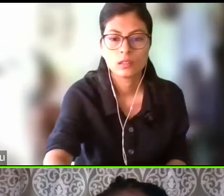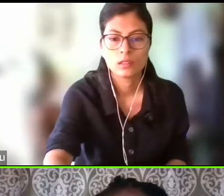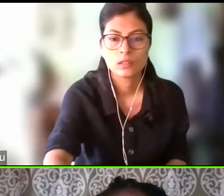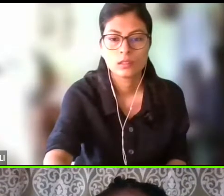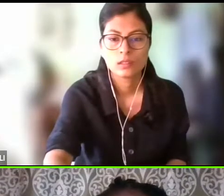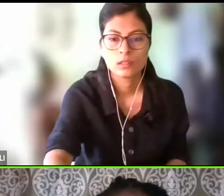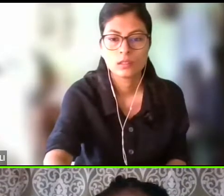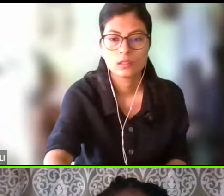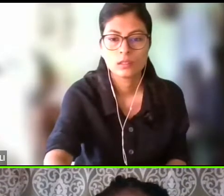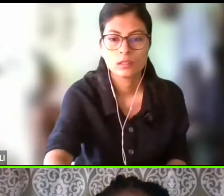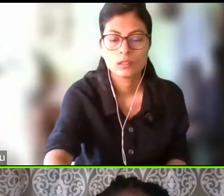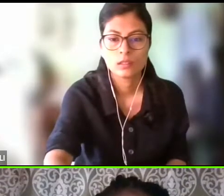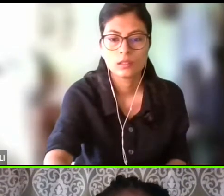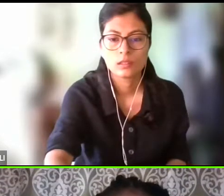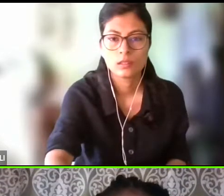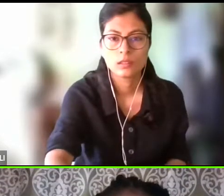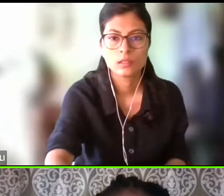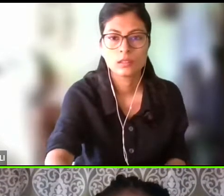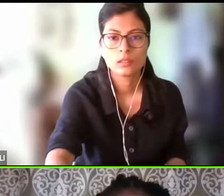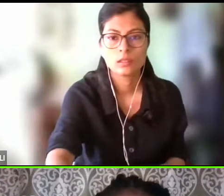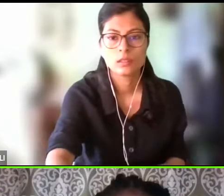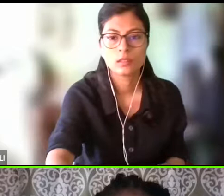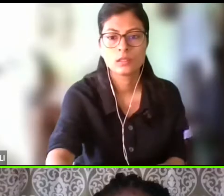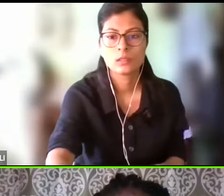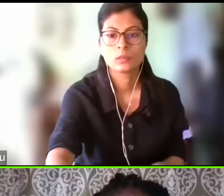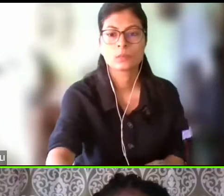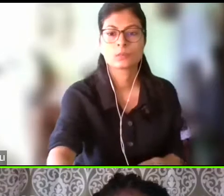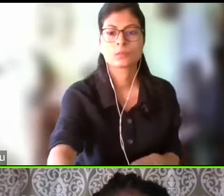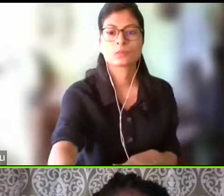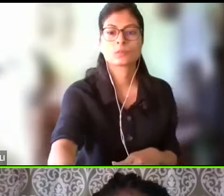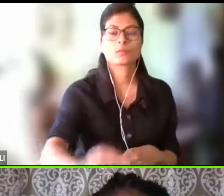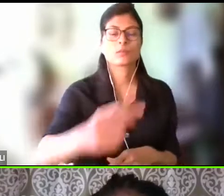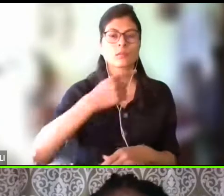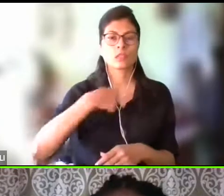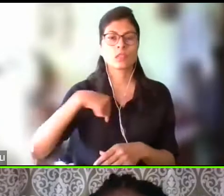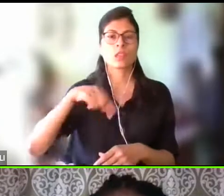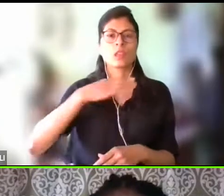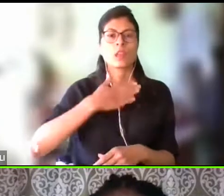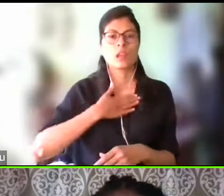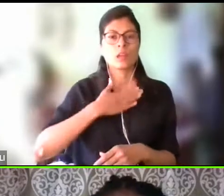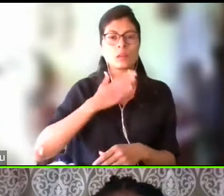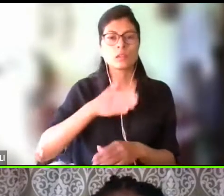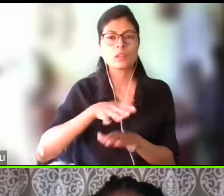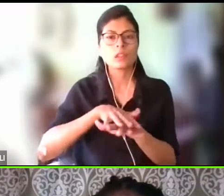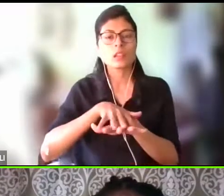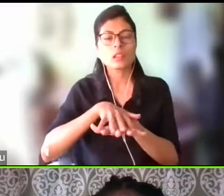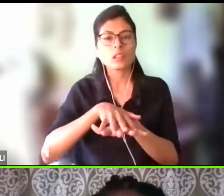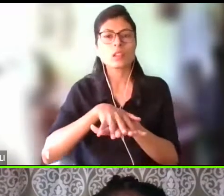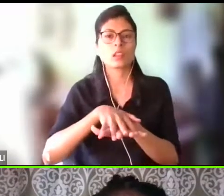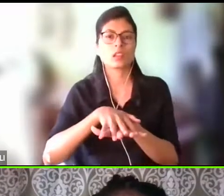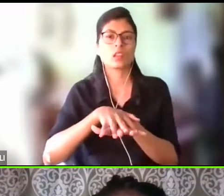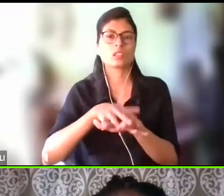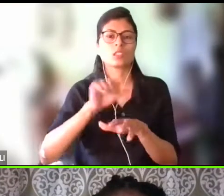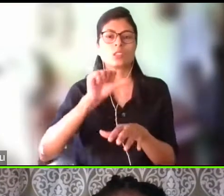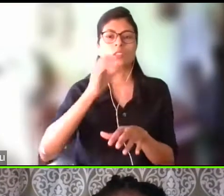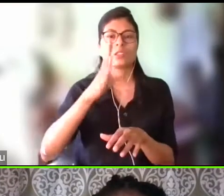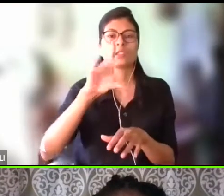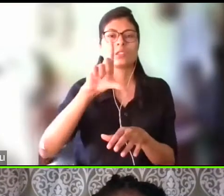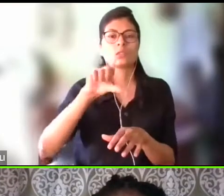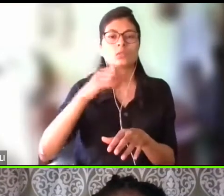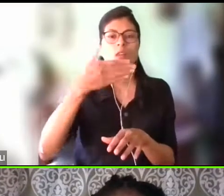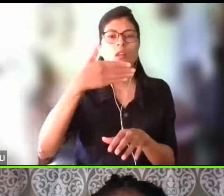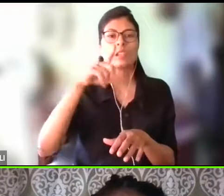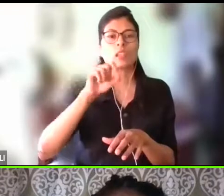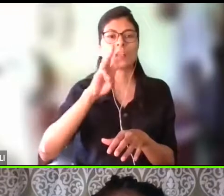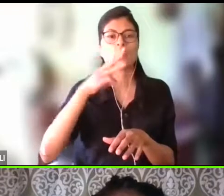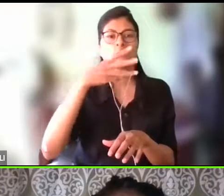we have experienced an explosive eruption of our Latifer volcano